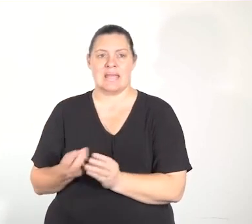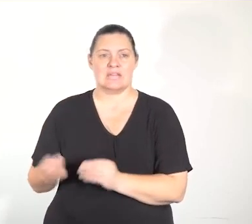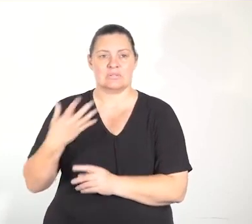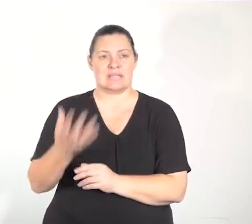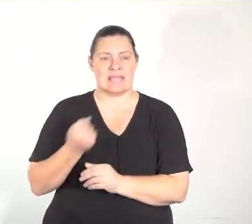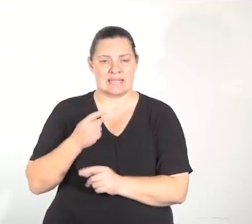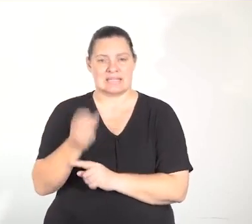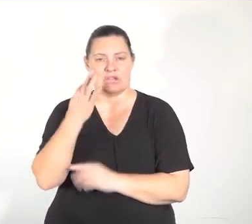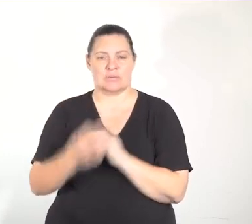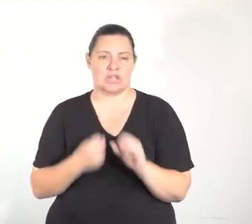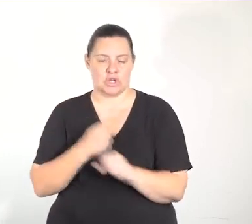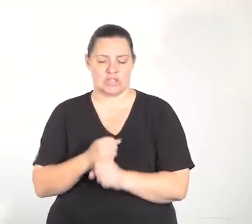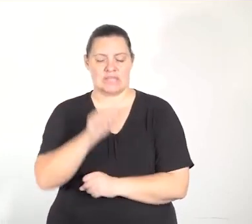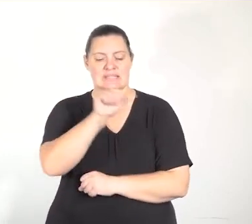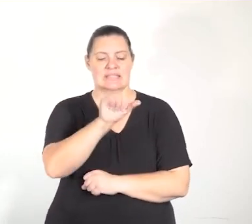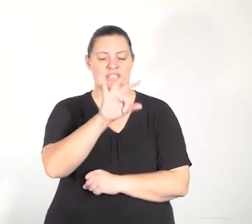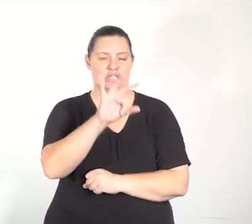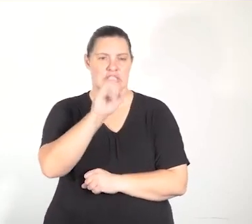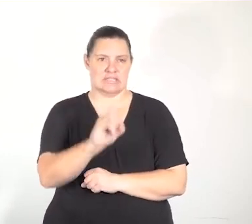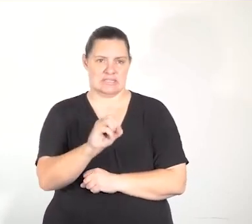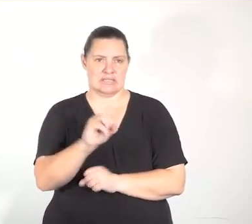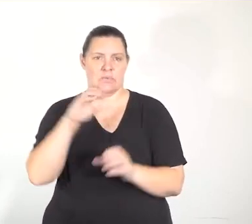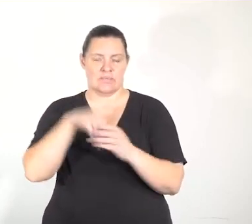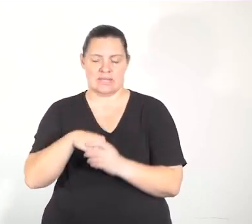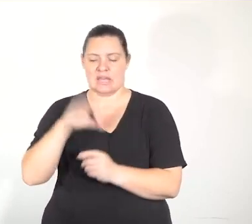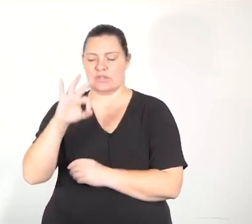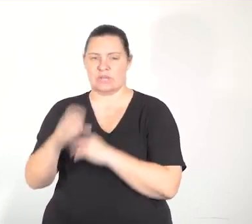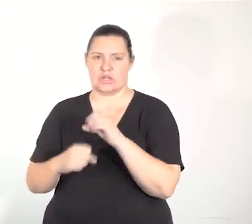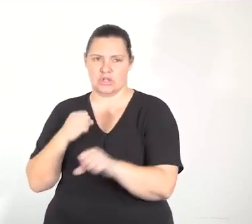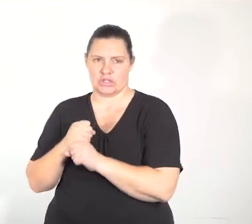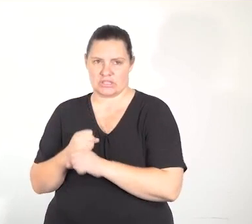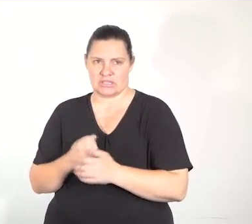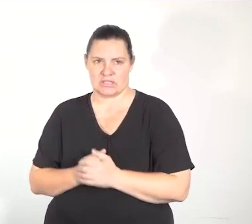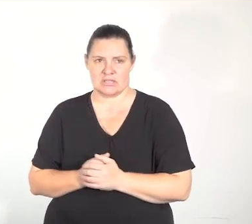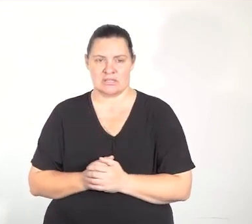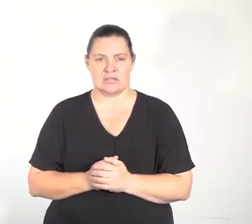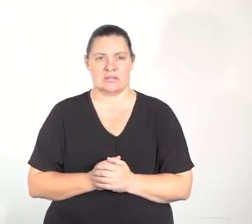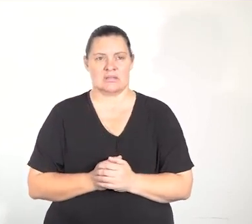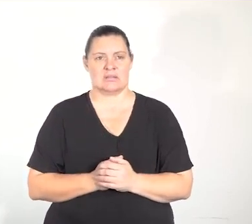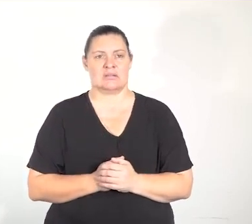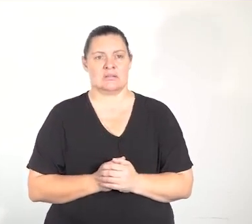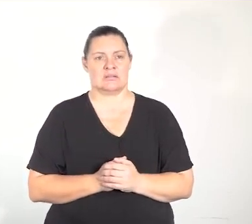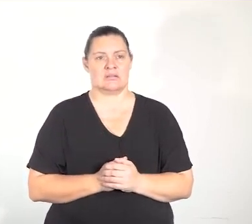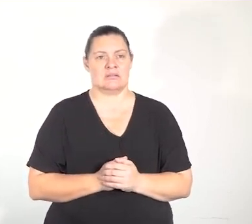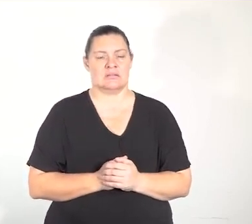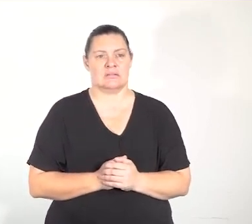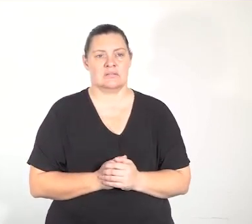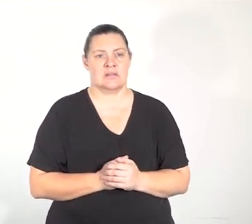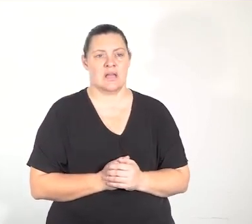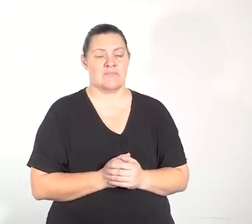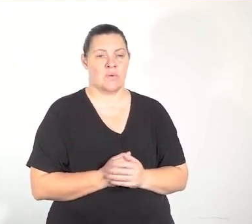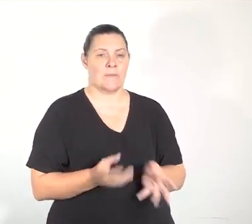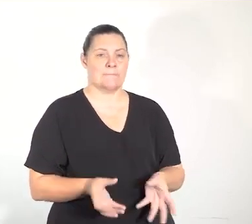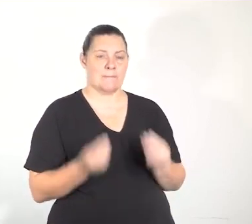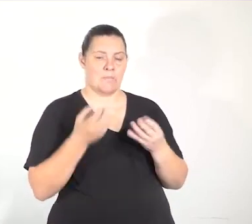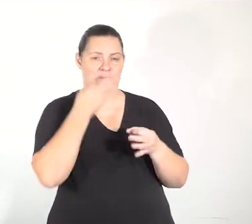was gained within these 3 years is 630 rand. So that is 630 rand is to 3 years. But